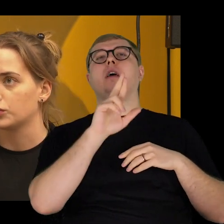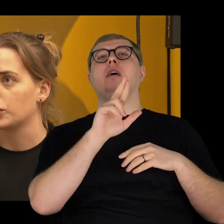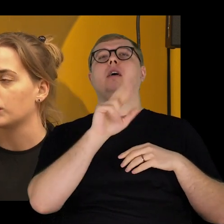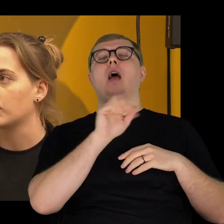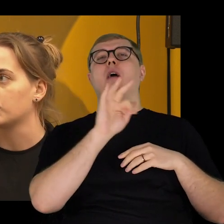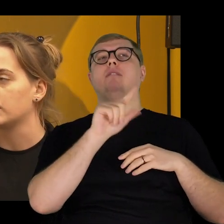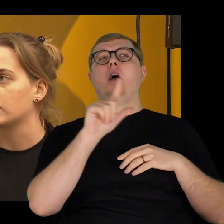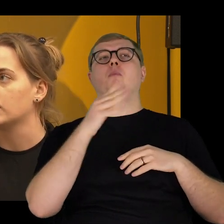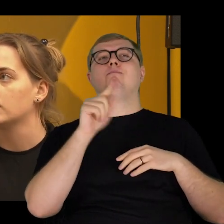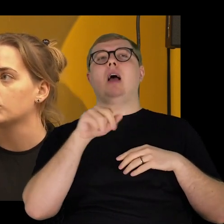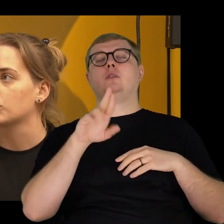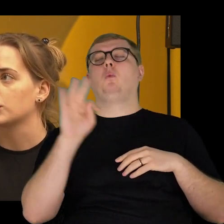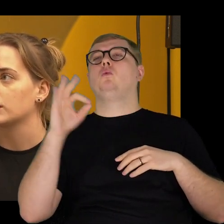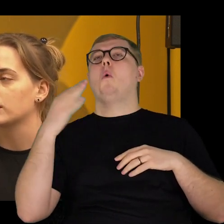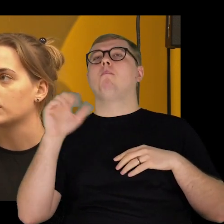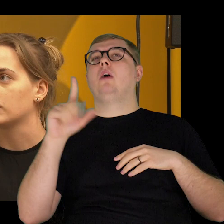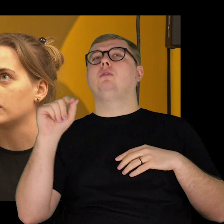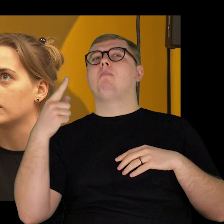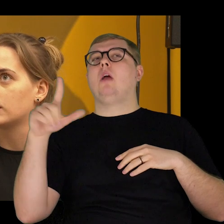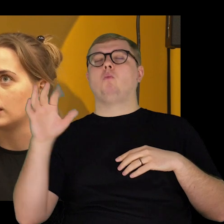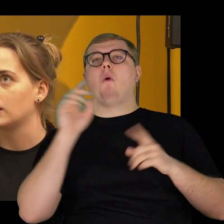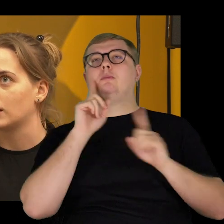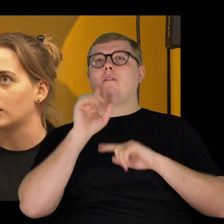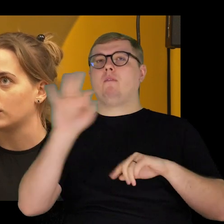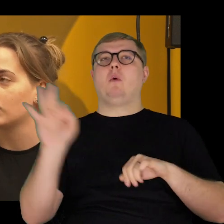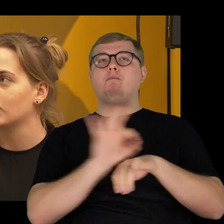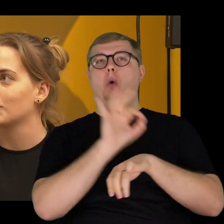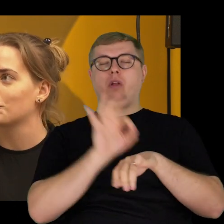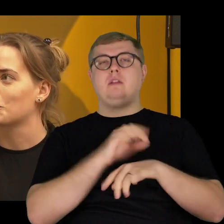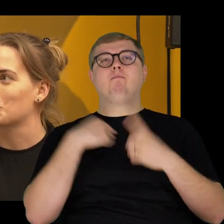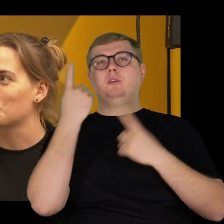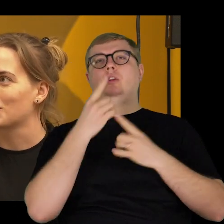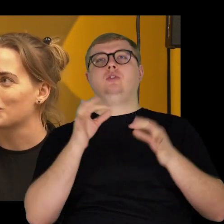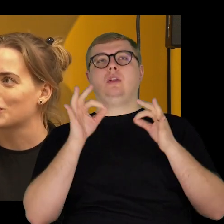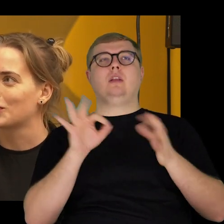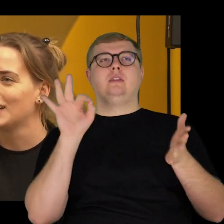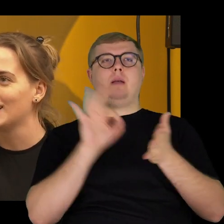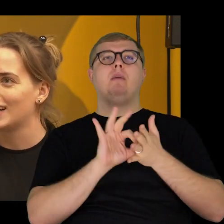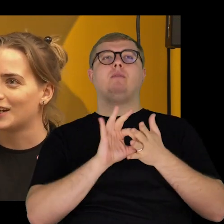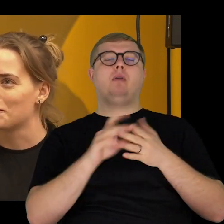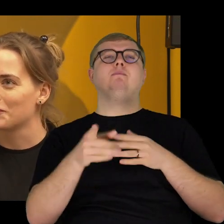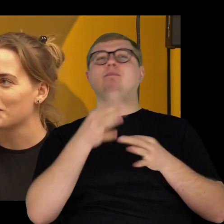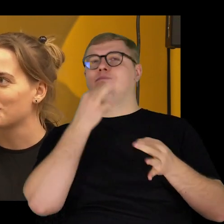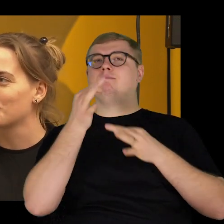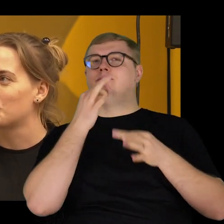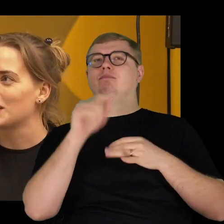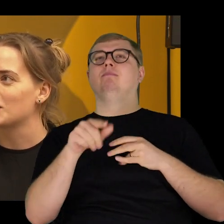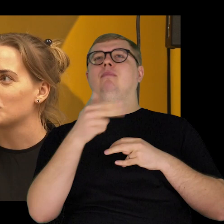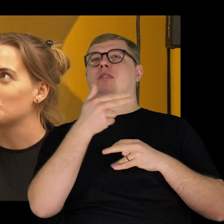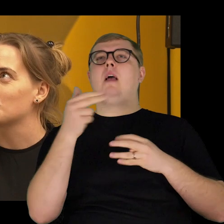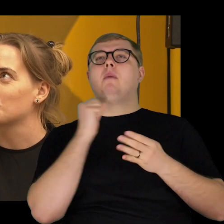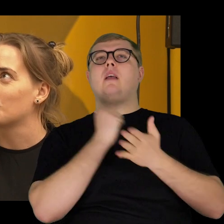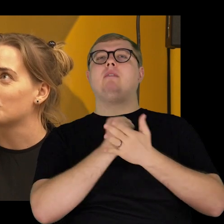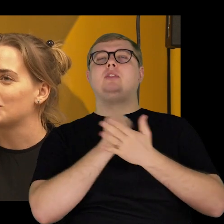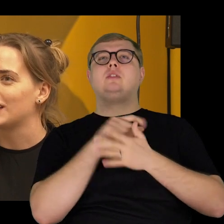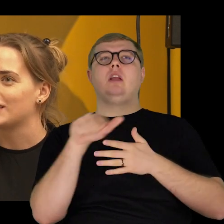we will talk about their project. I think I, for sure, will also bring some